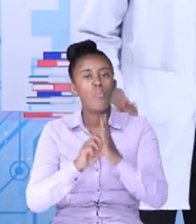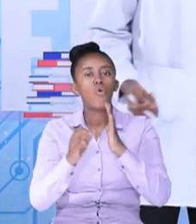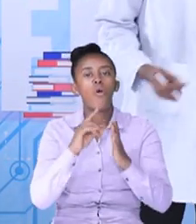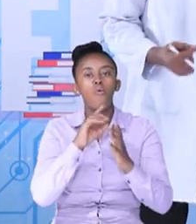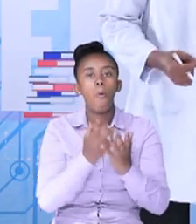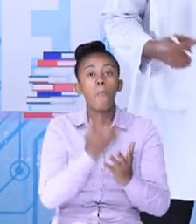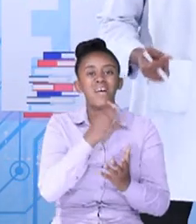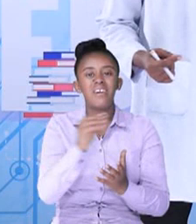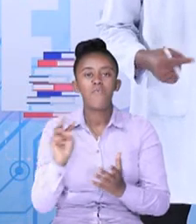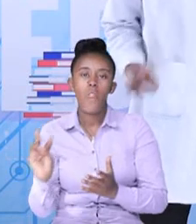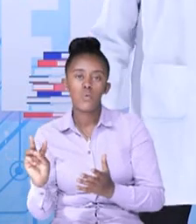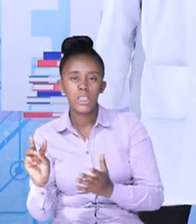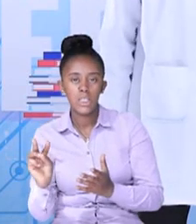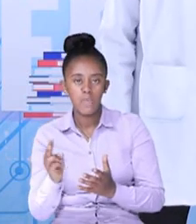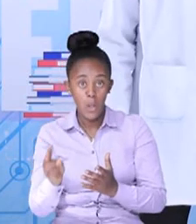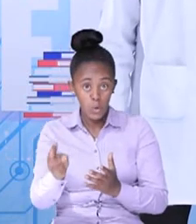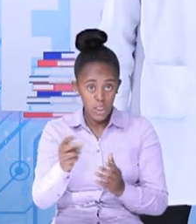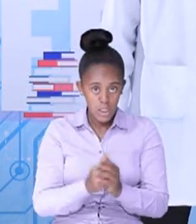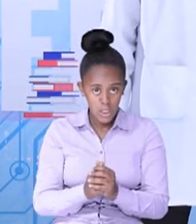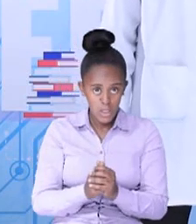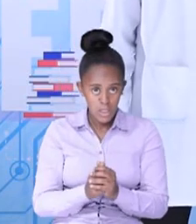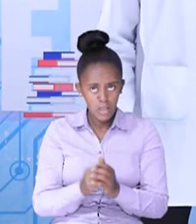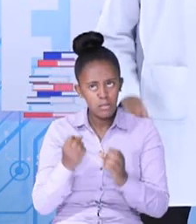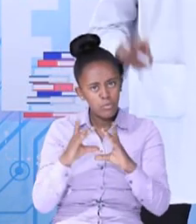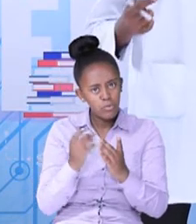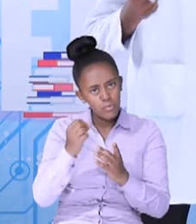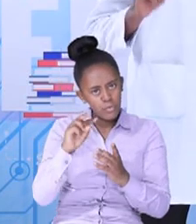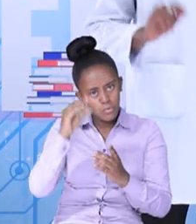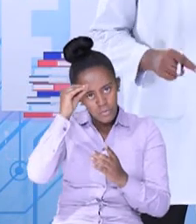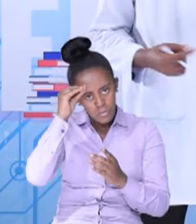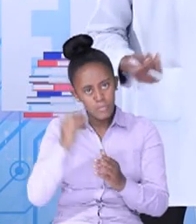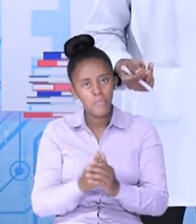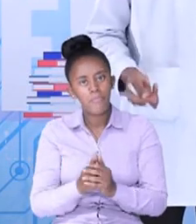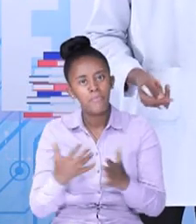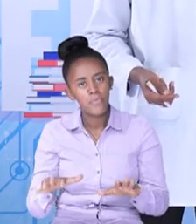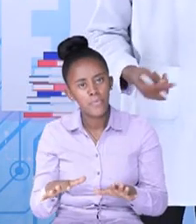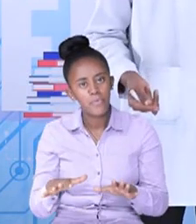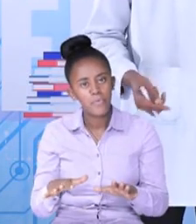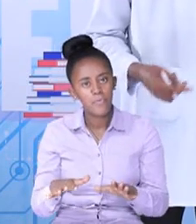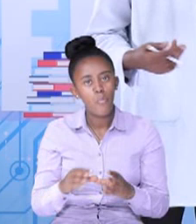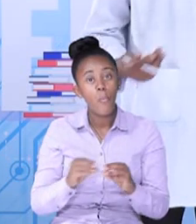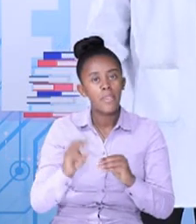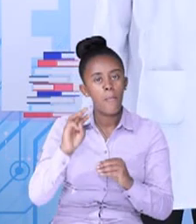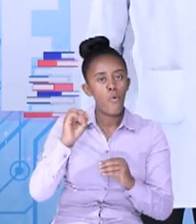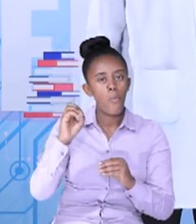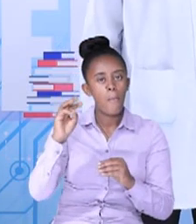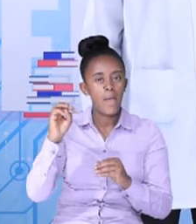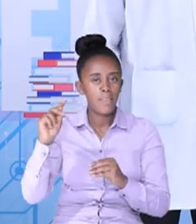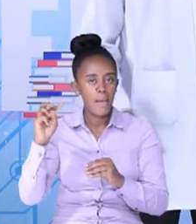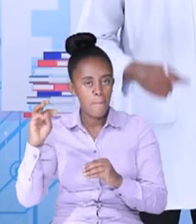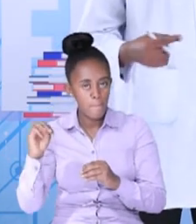let me ask you, what is the product of mass and velocity? I hope in grade 11 you have learned this as